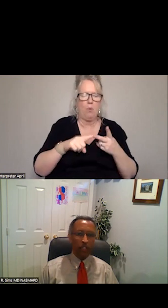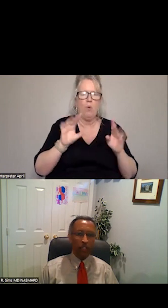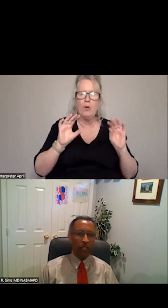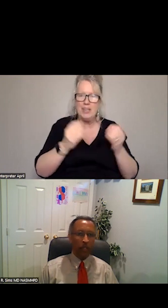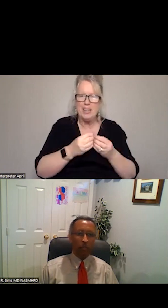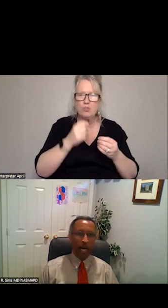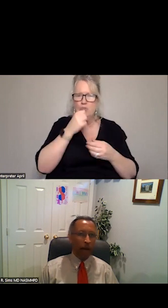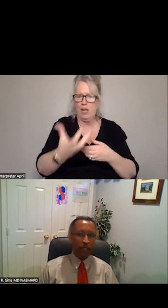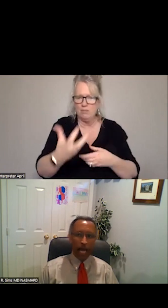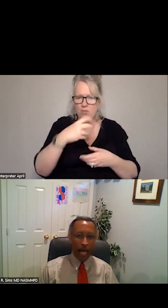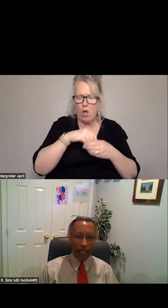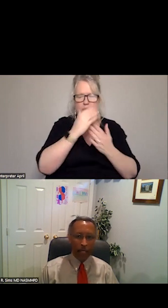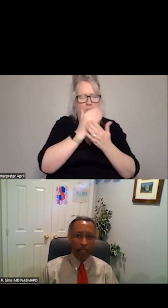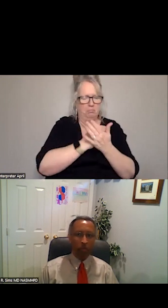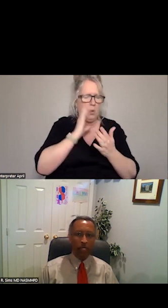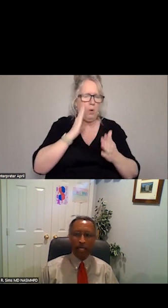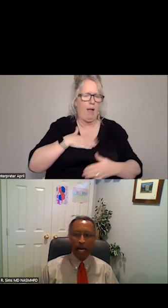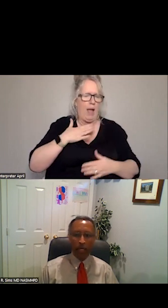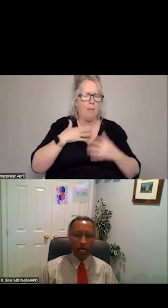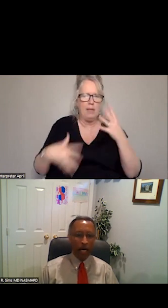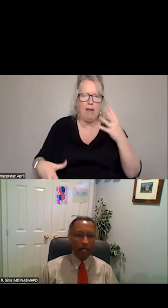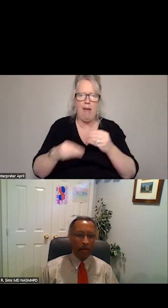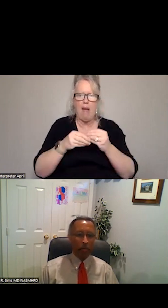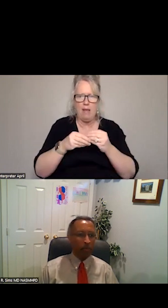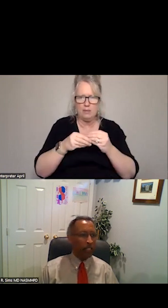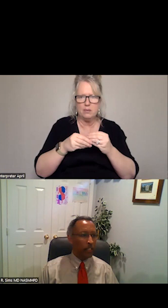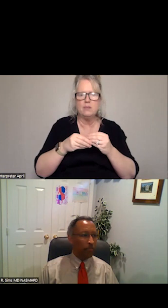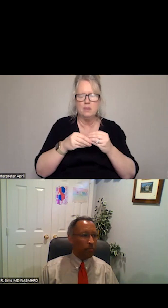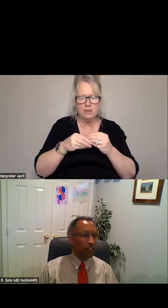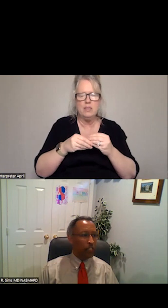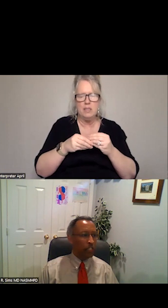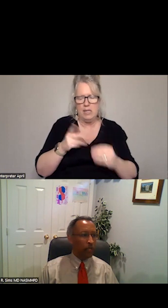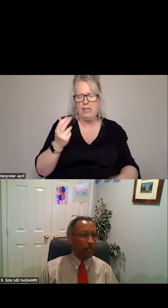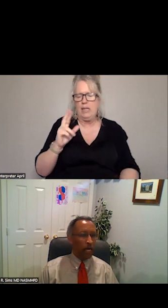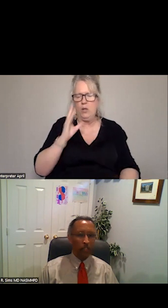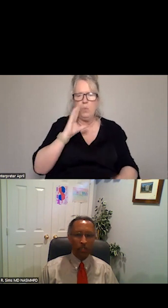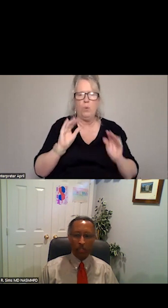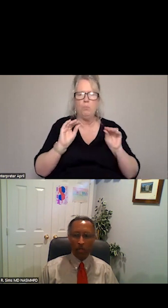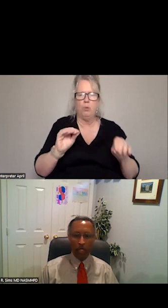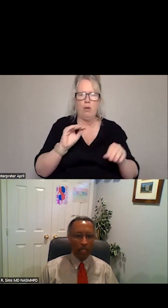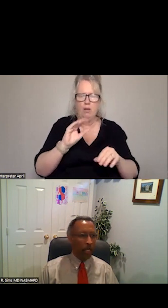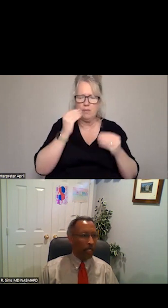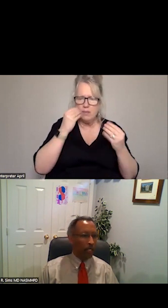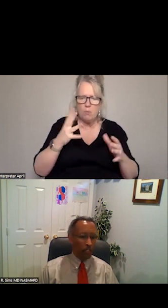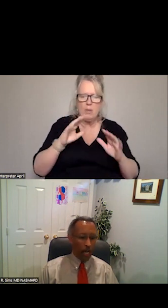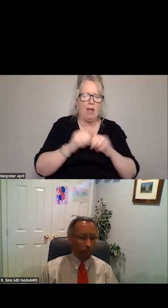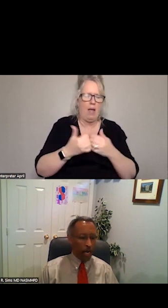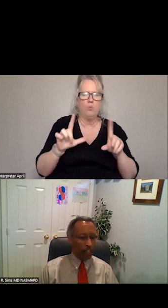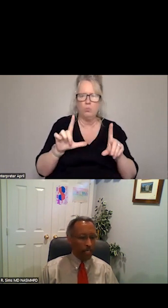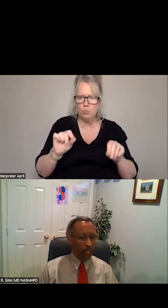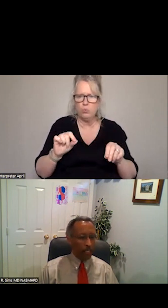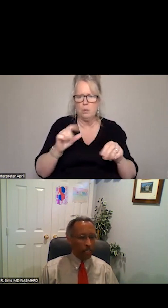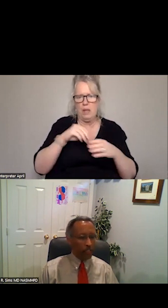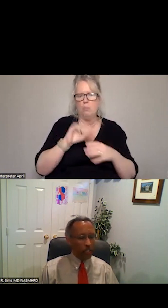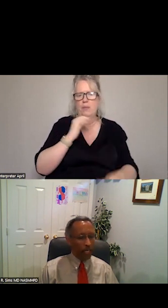this listing. We'll be happy to add it at any point in time. Karen will place the information in there on how to do so in our chat